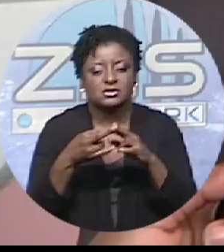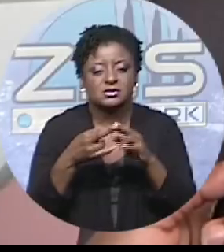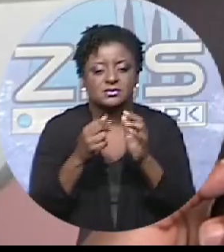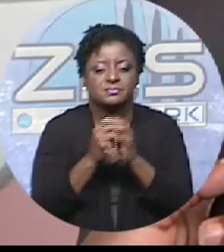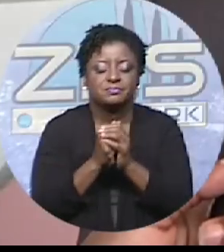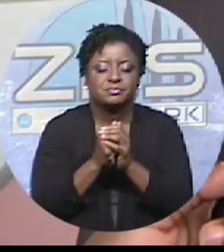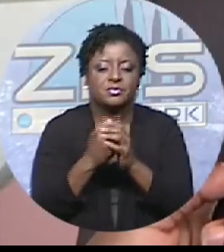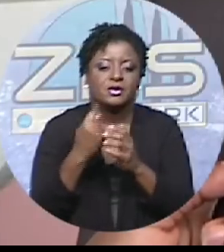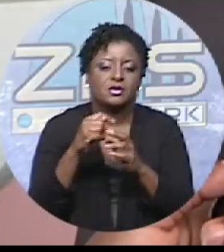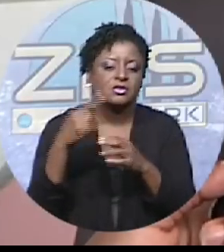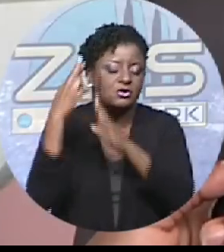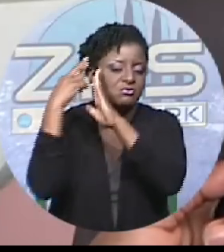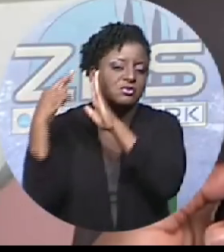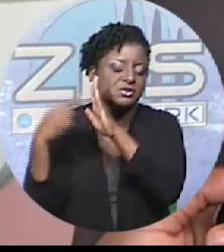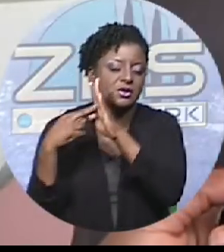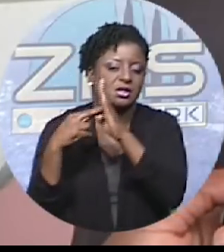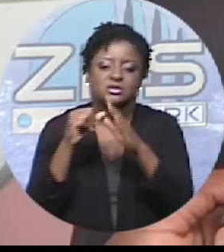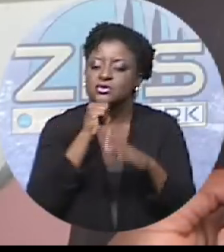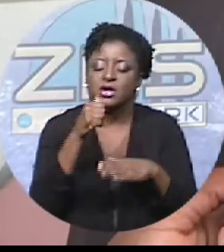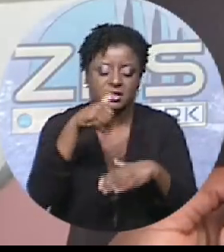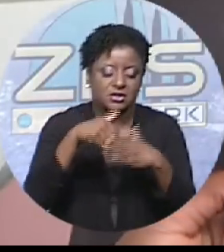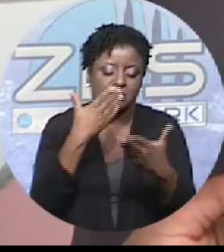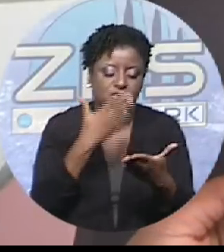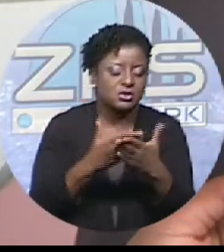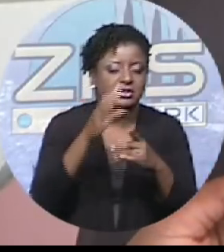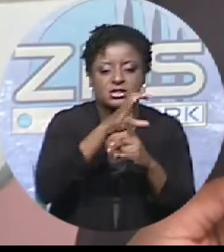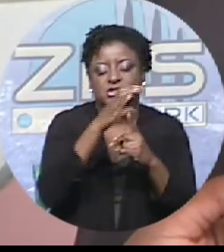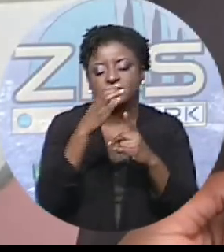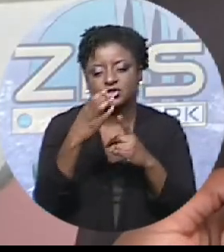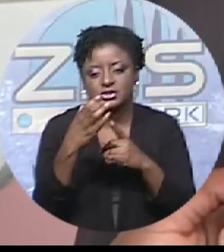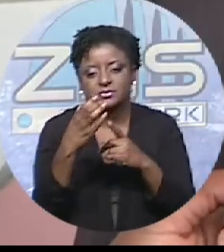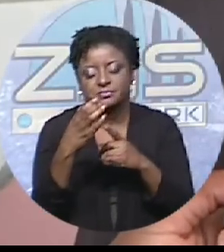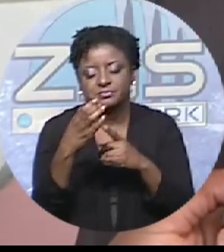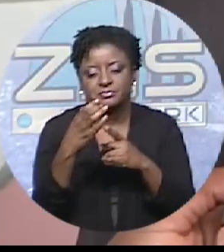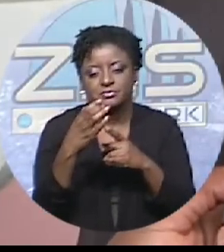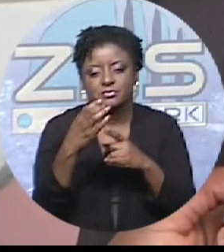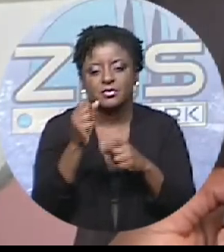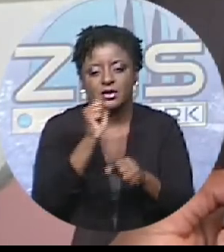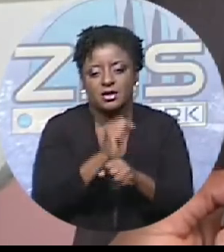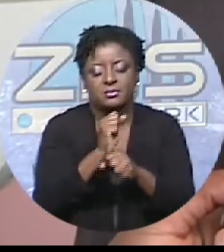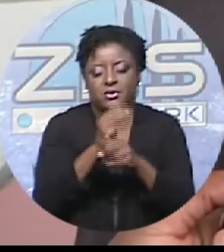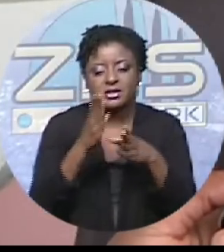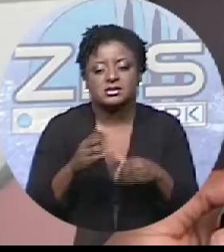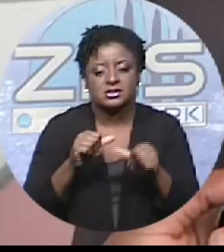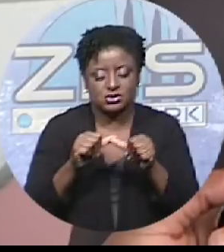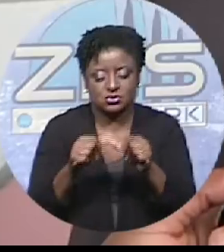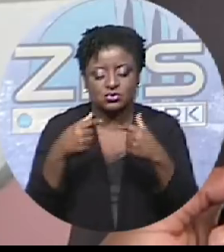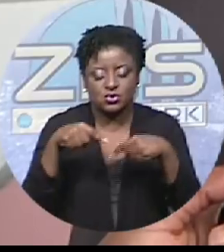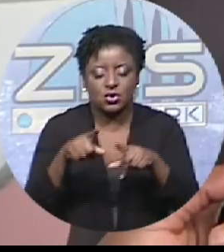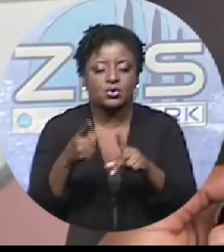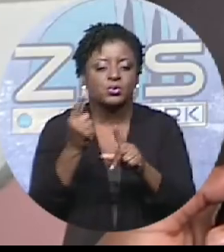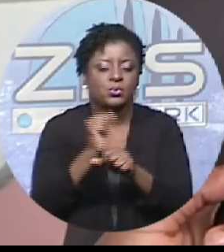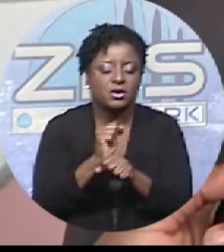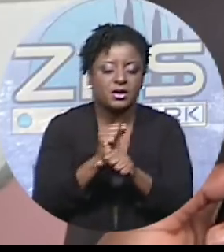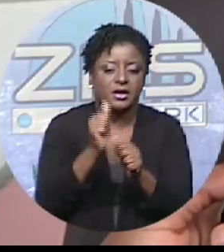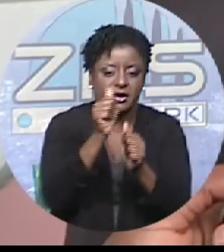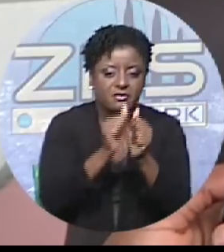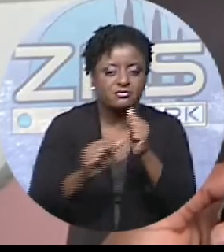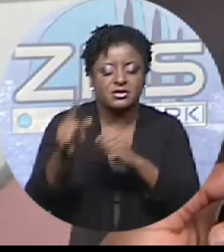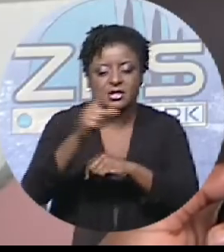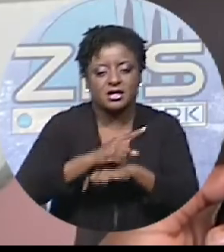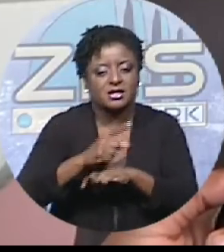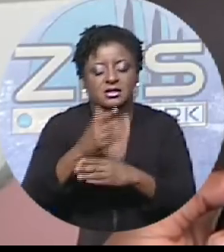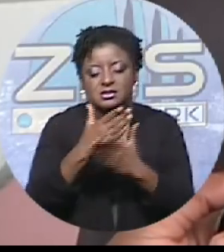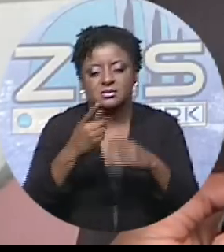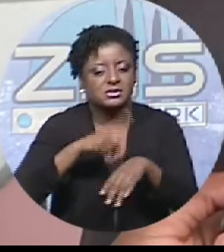the resort itself is not in good condition. And employees continue to go to work every day, sometimes not being